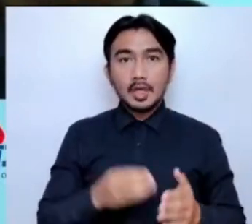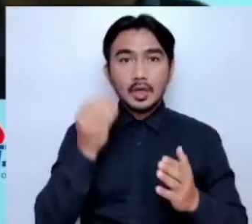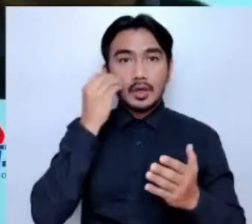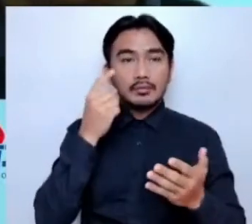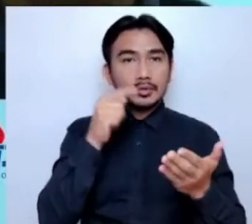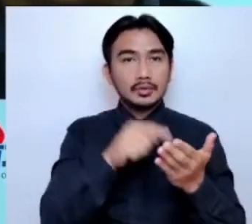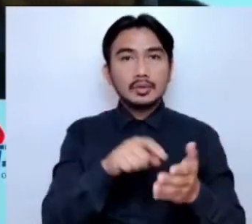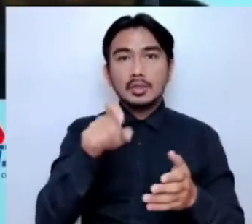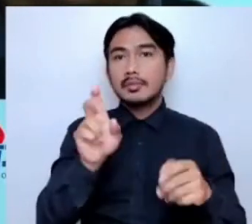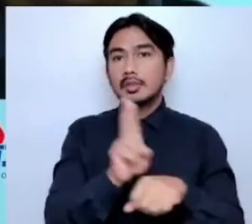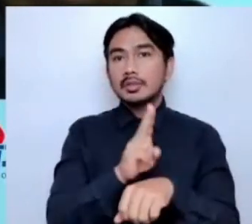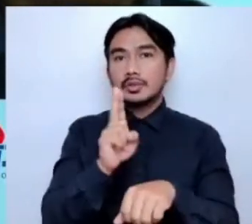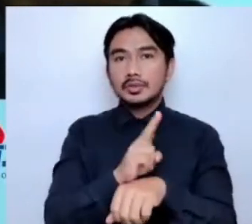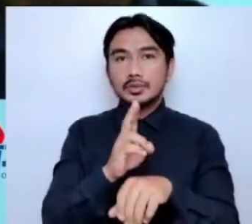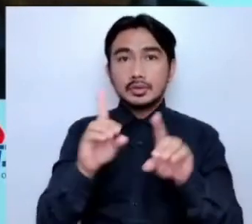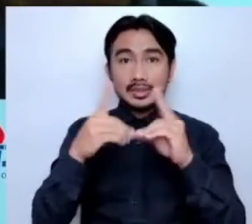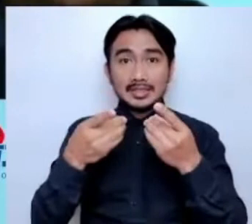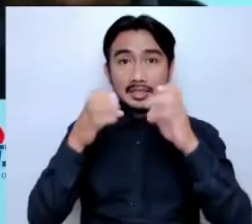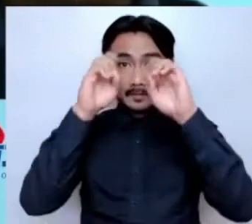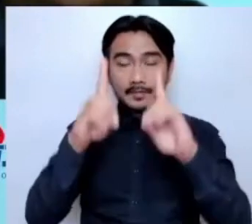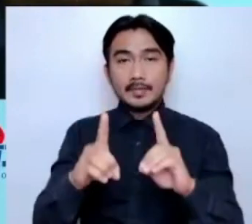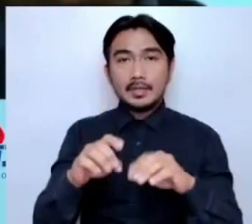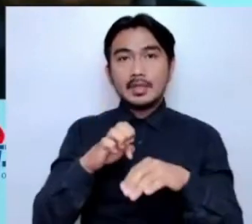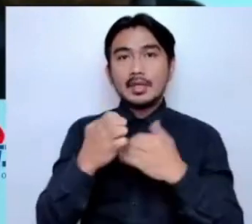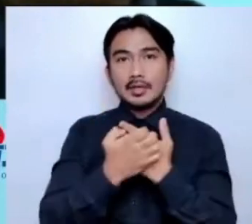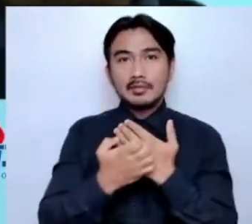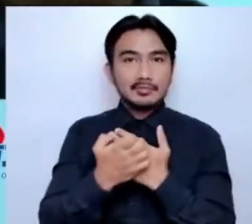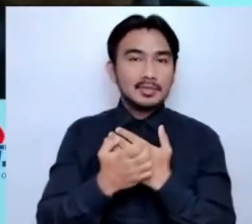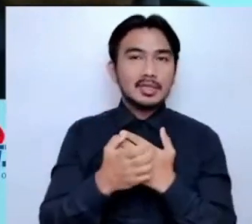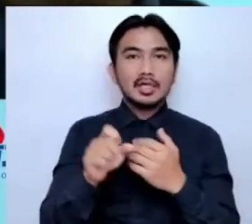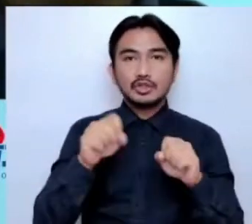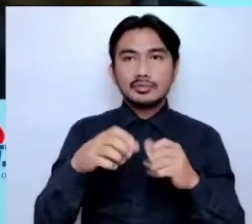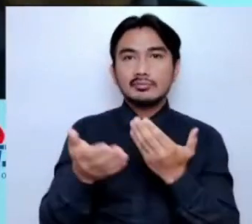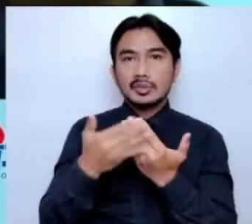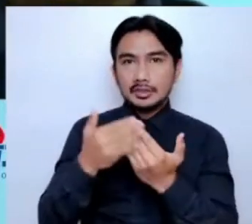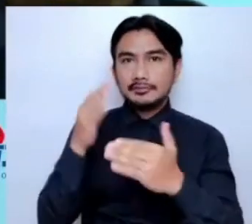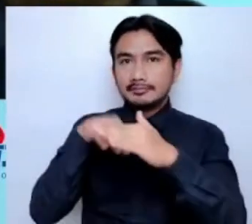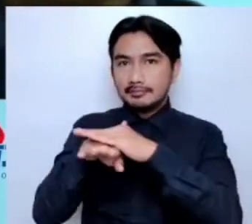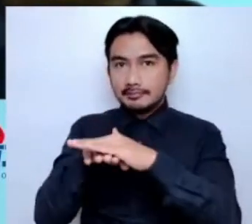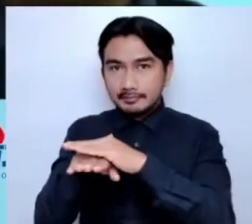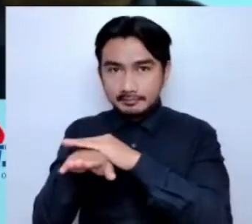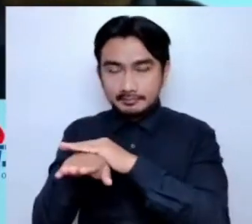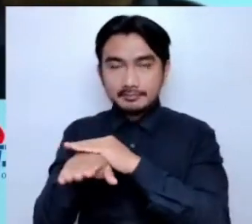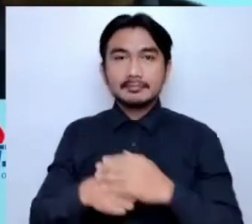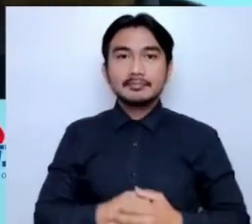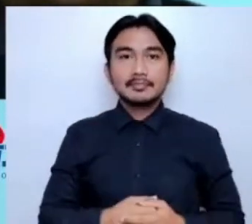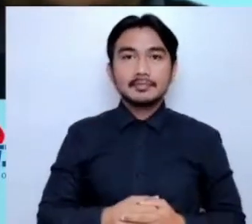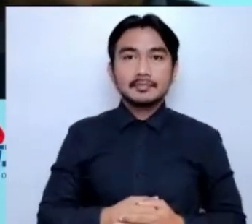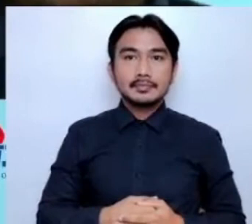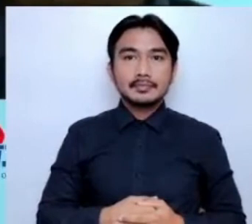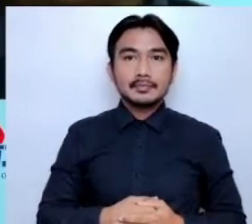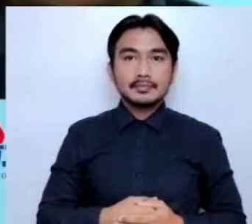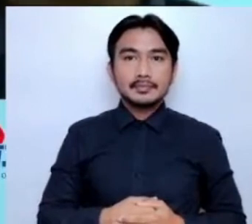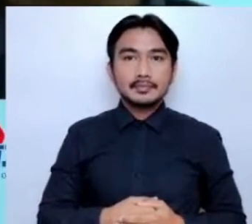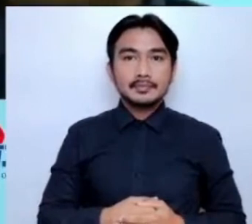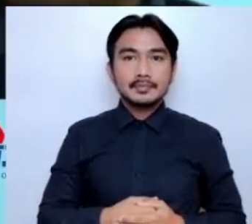your DepEd email address for you to view and download the resource materials. And we